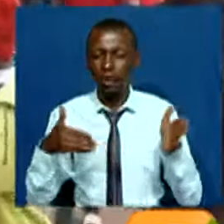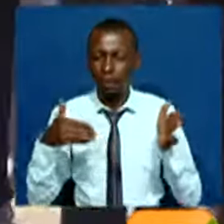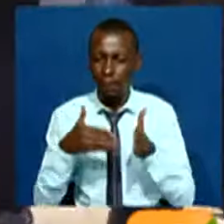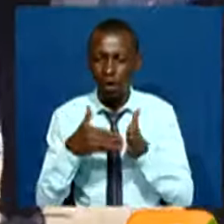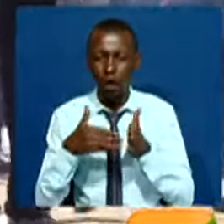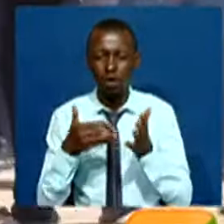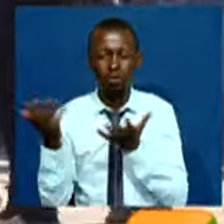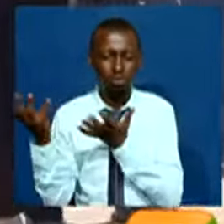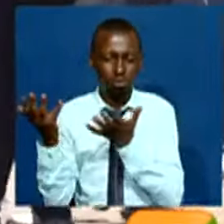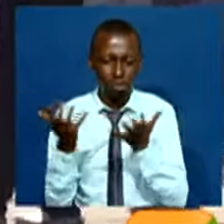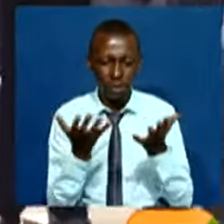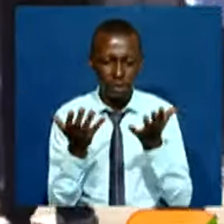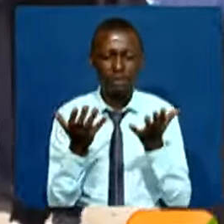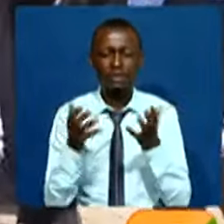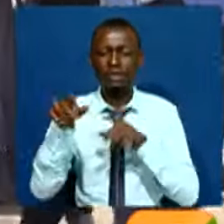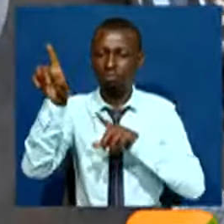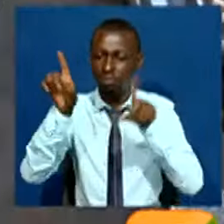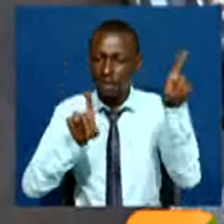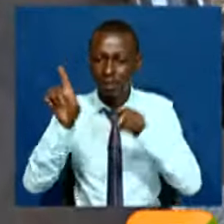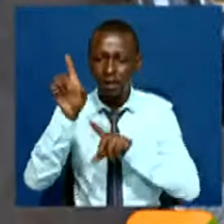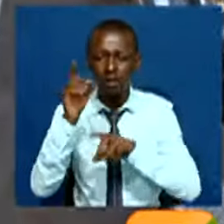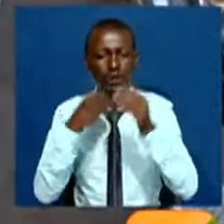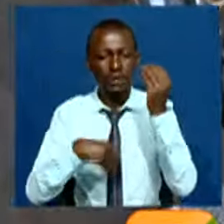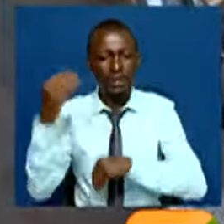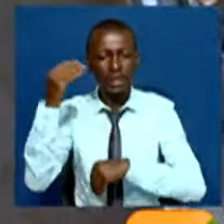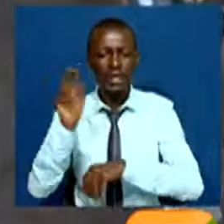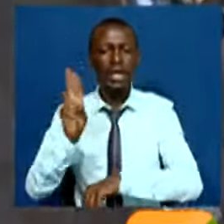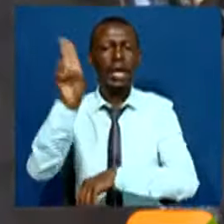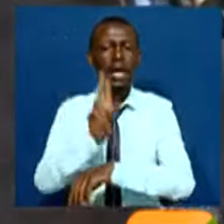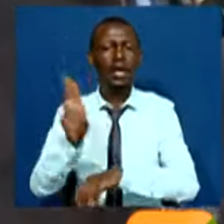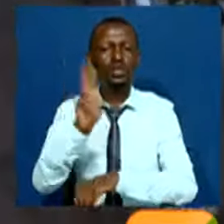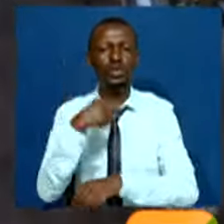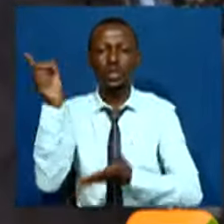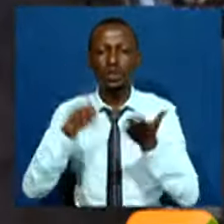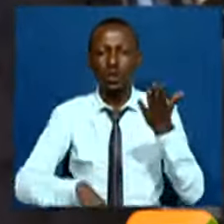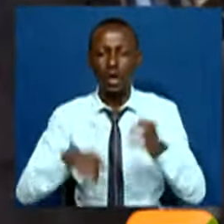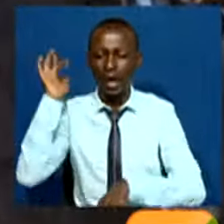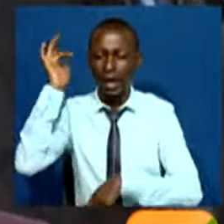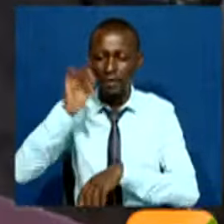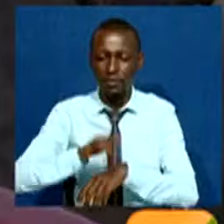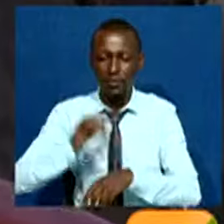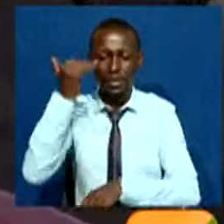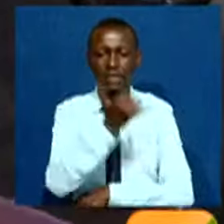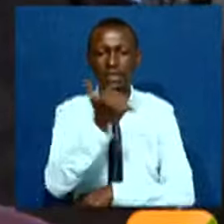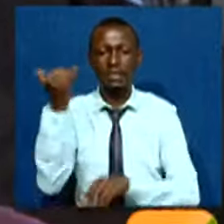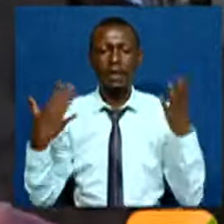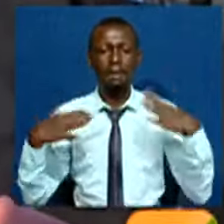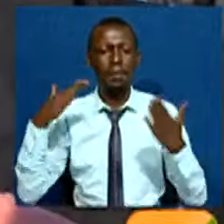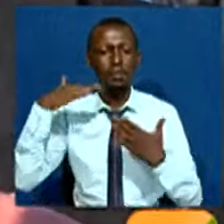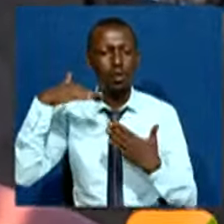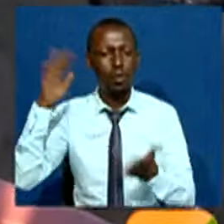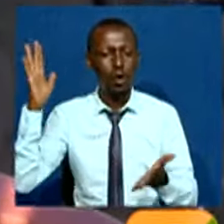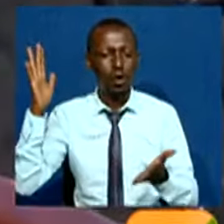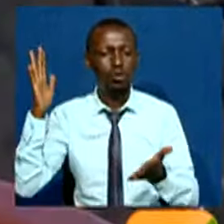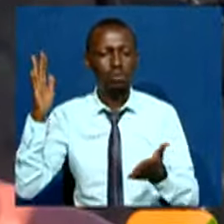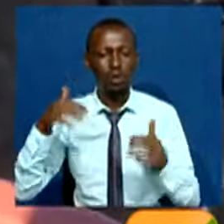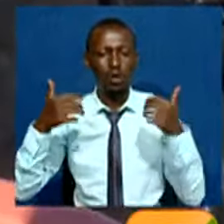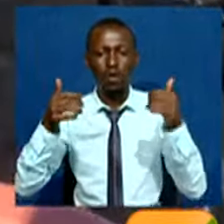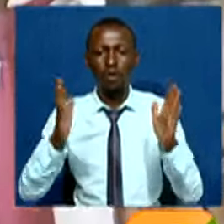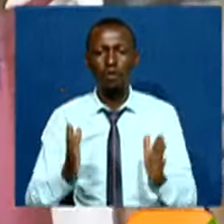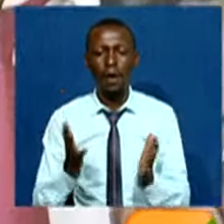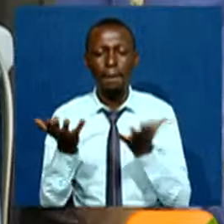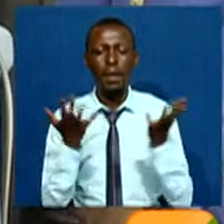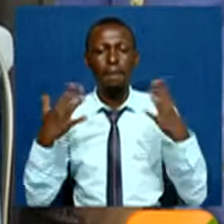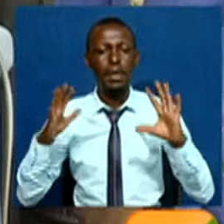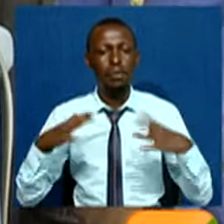consumption of Muguka, citing its harmful effects, especially on young people, sparking outrage among farmers and